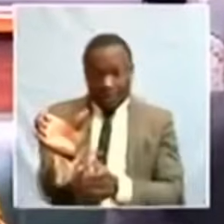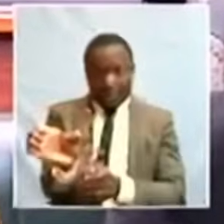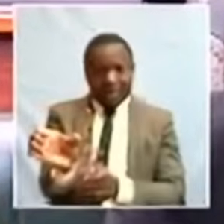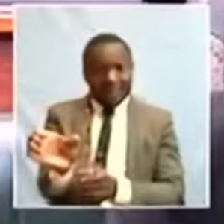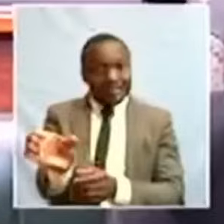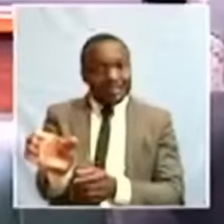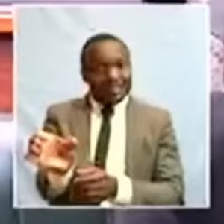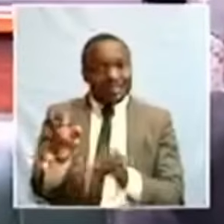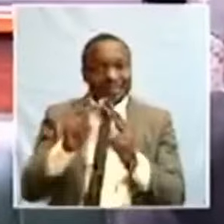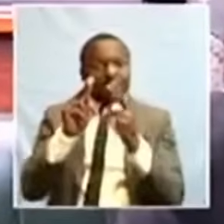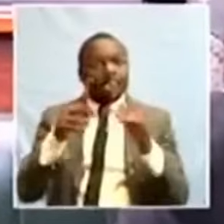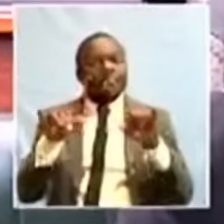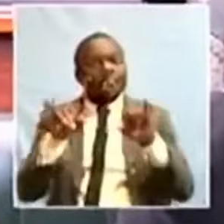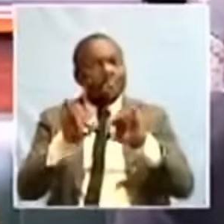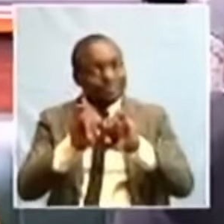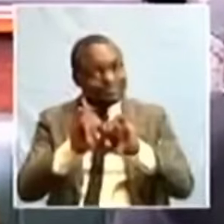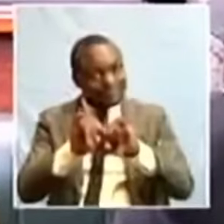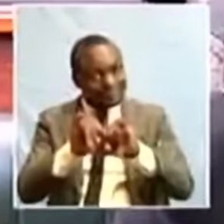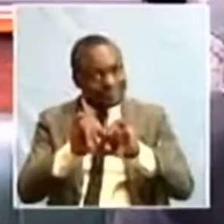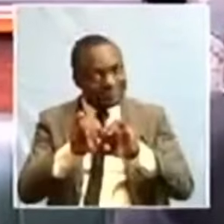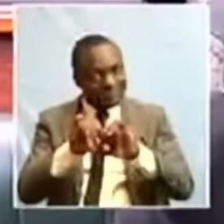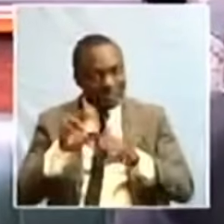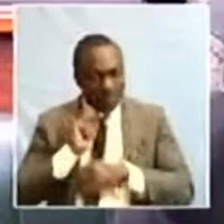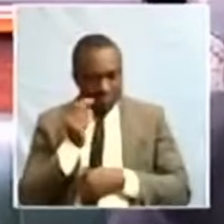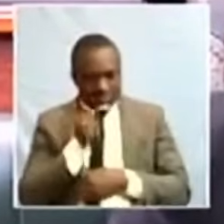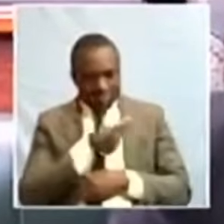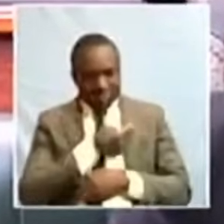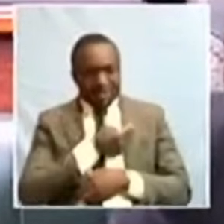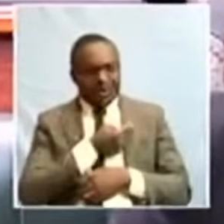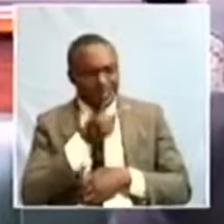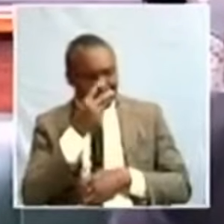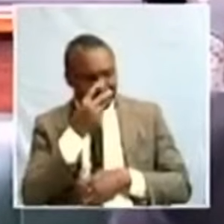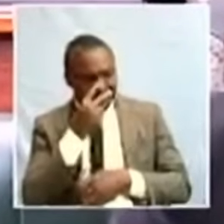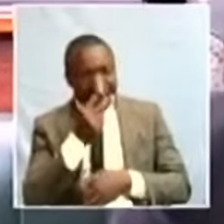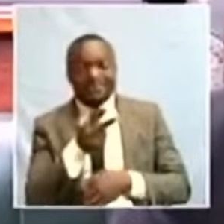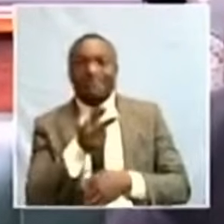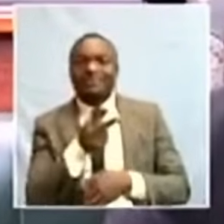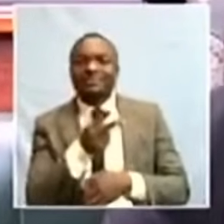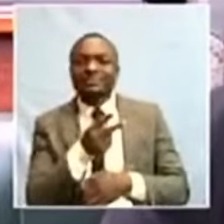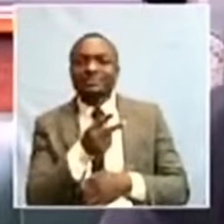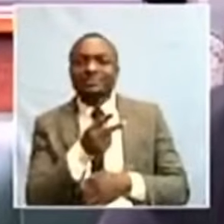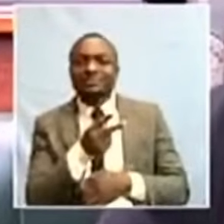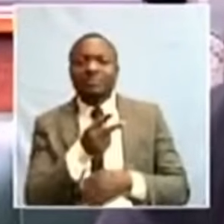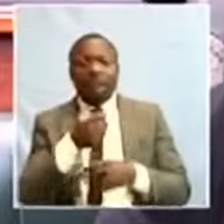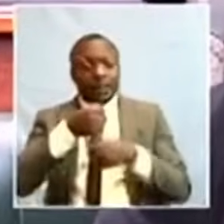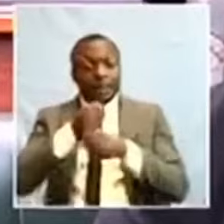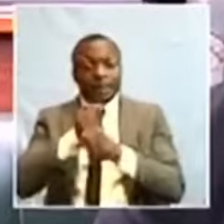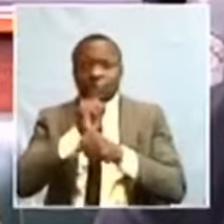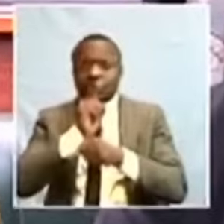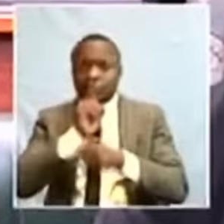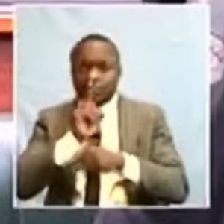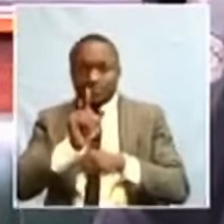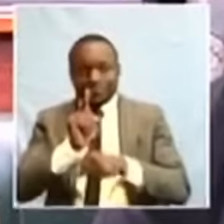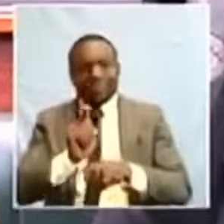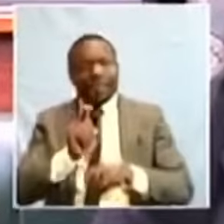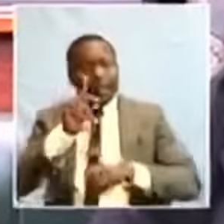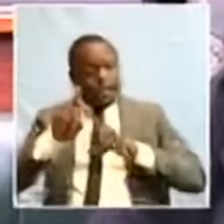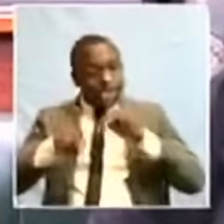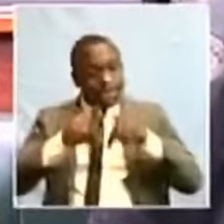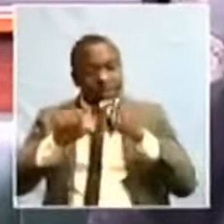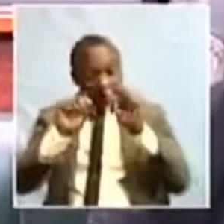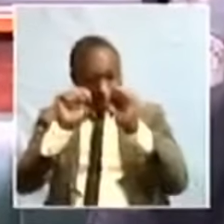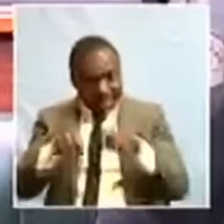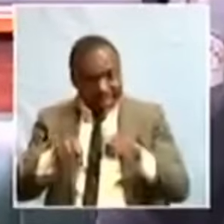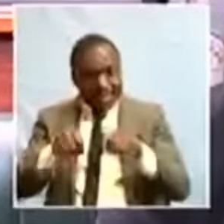very, very important. And for us, we are looking towards ensuring that people can